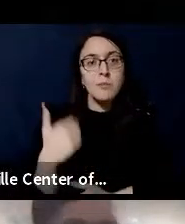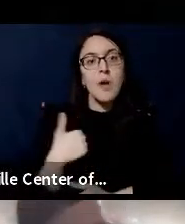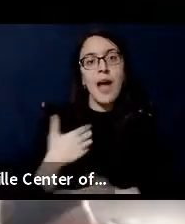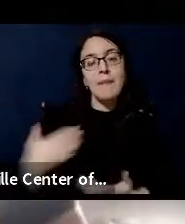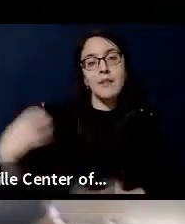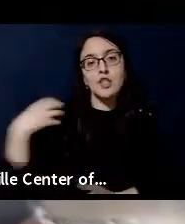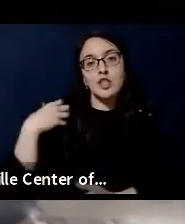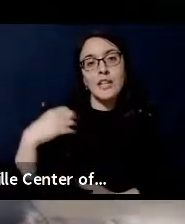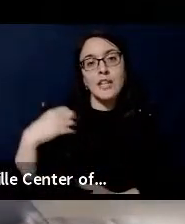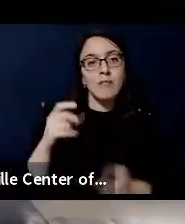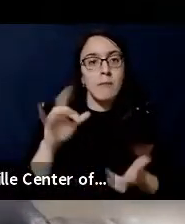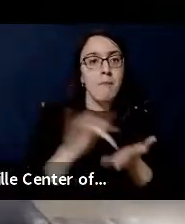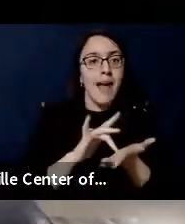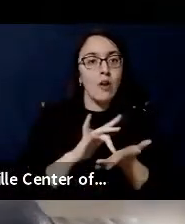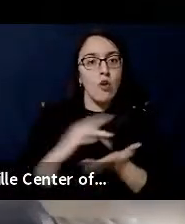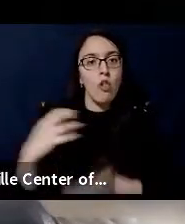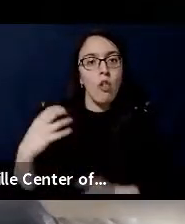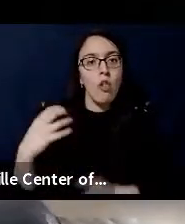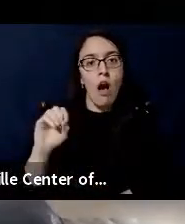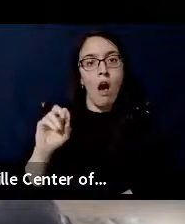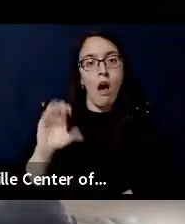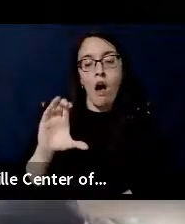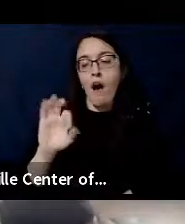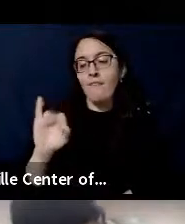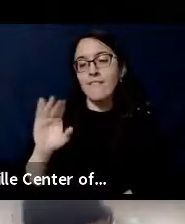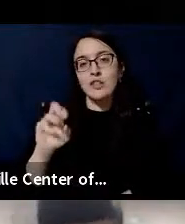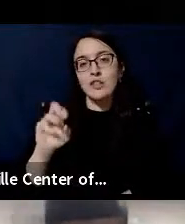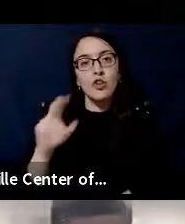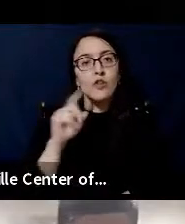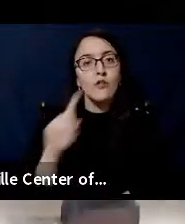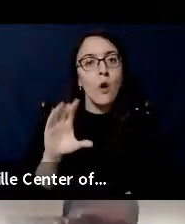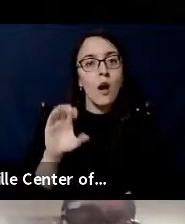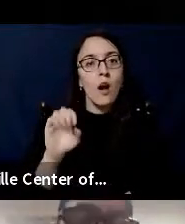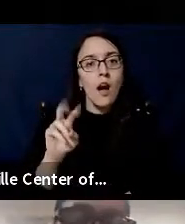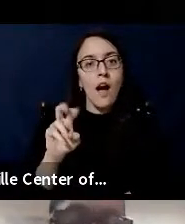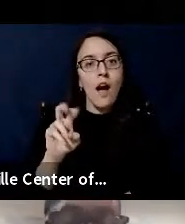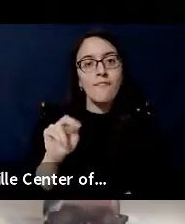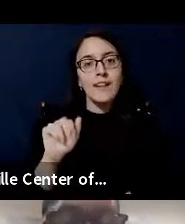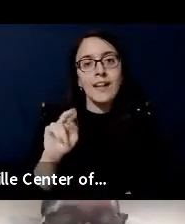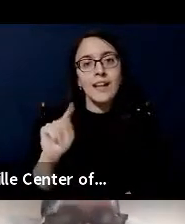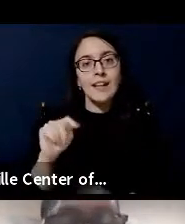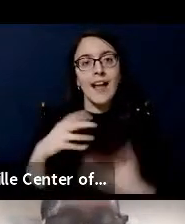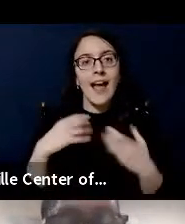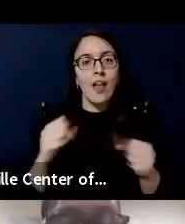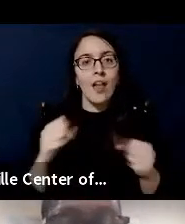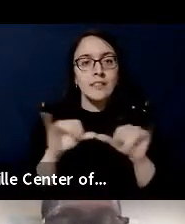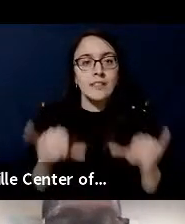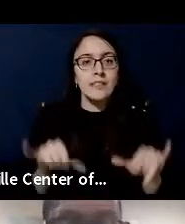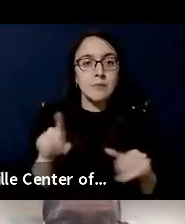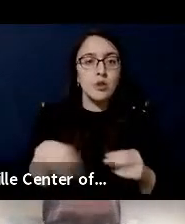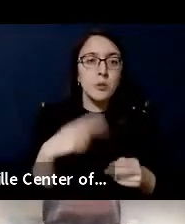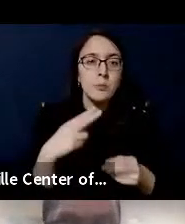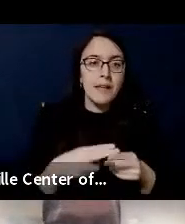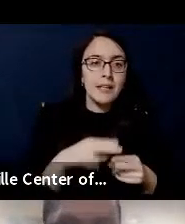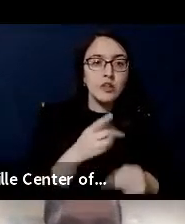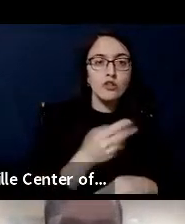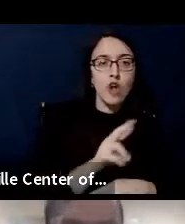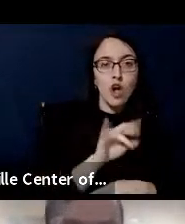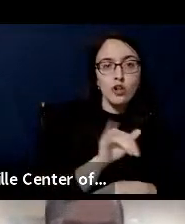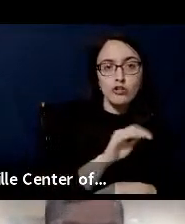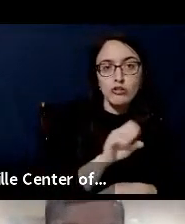Officer with Covenant Health System. And as you mentioned, Dr. Gocher, James and Frank, who will speak here in just a